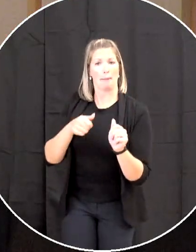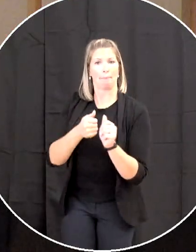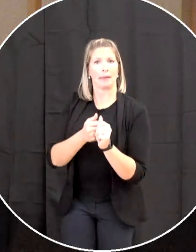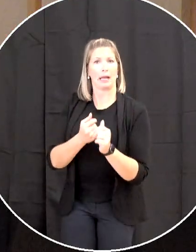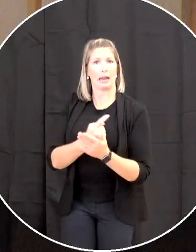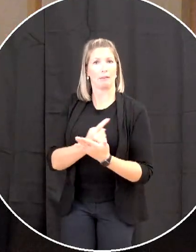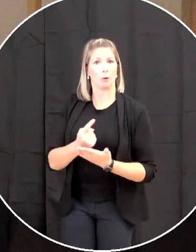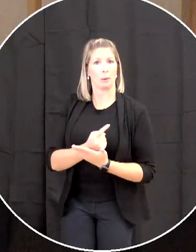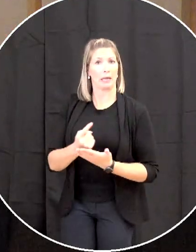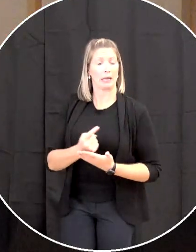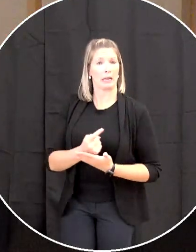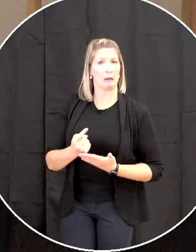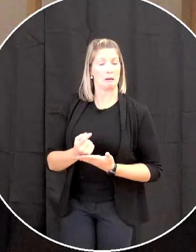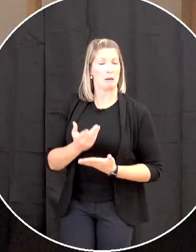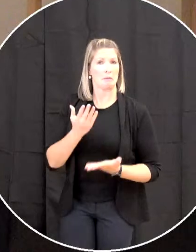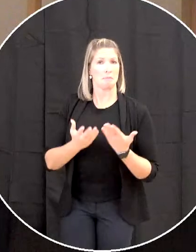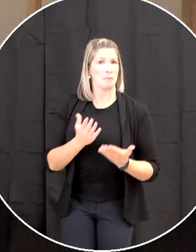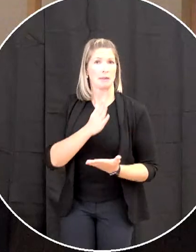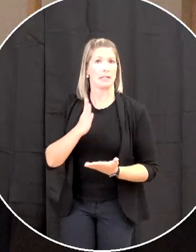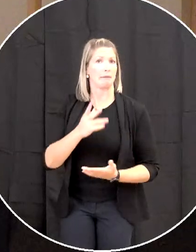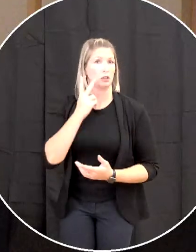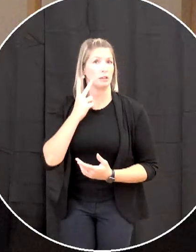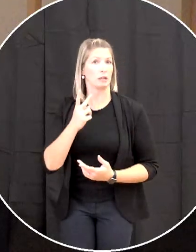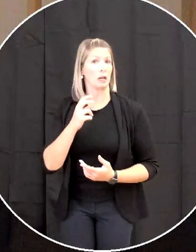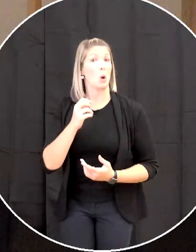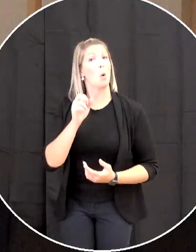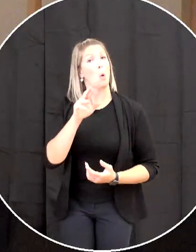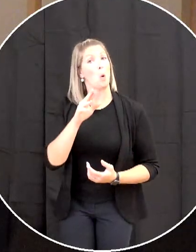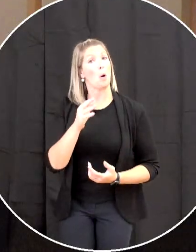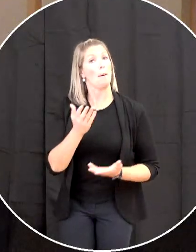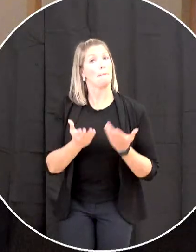some reference to it. In some cases, we link it to a document.